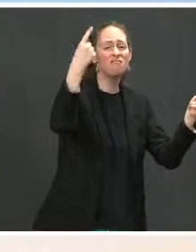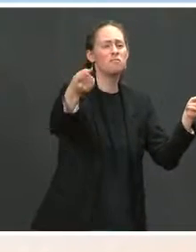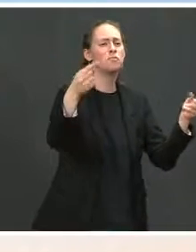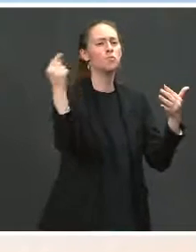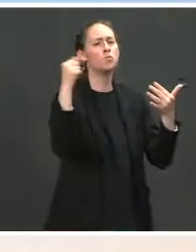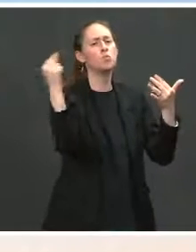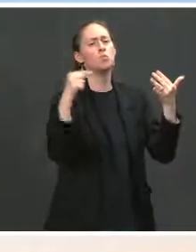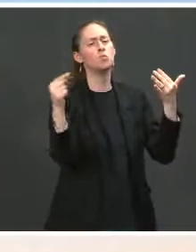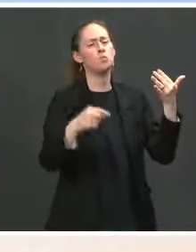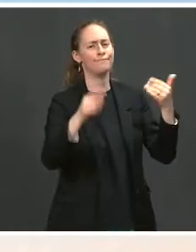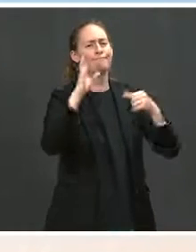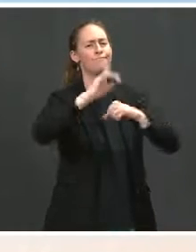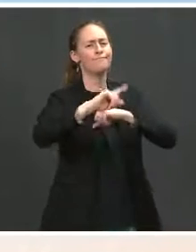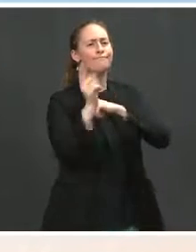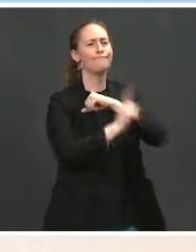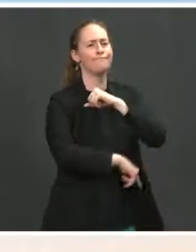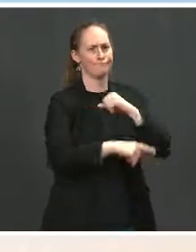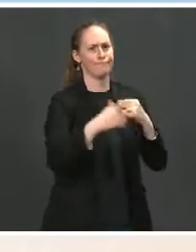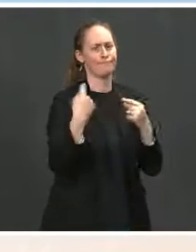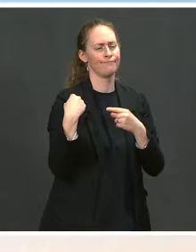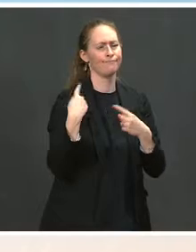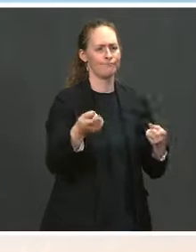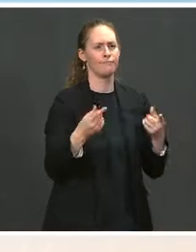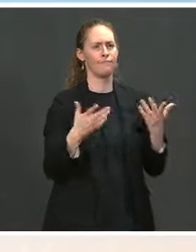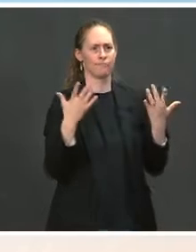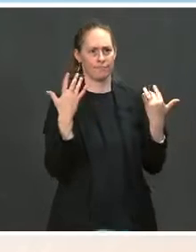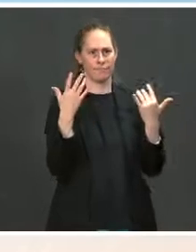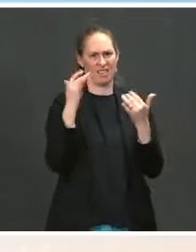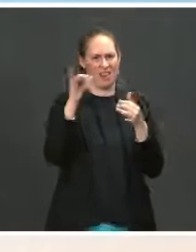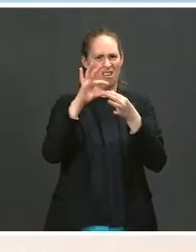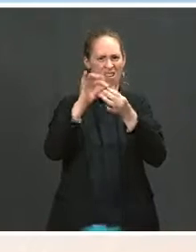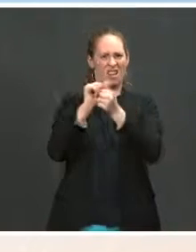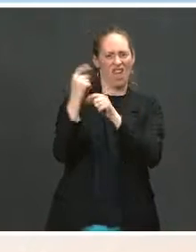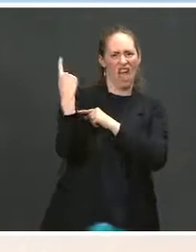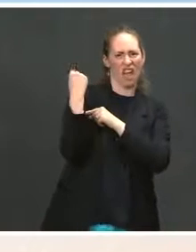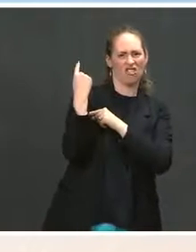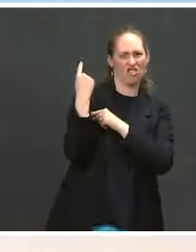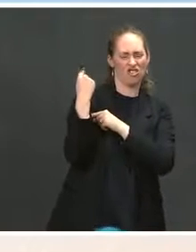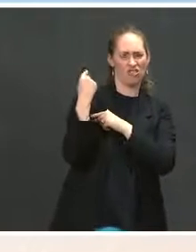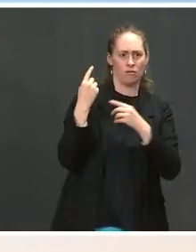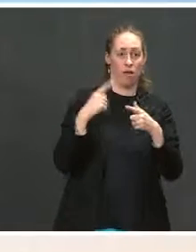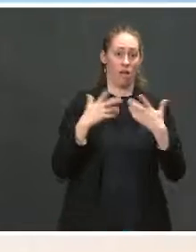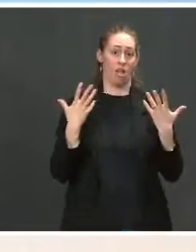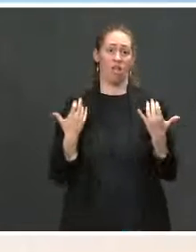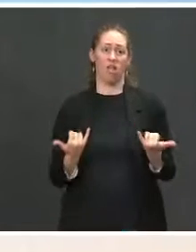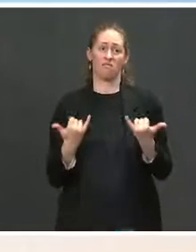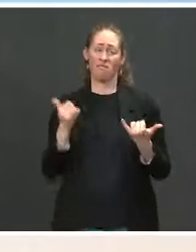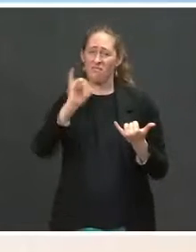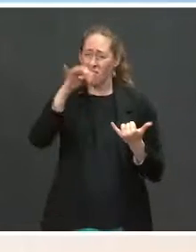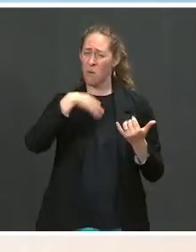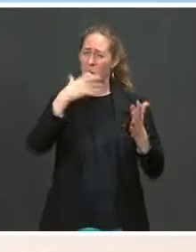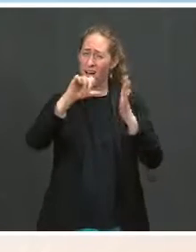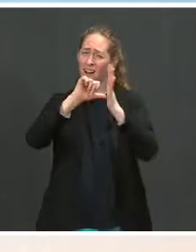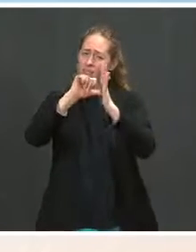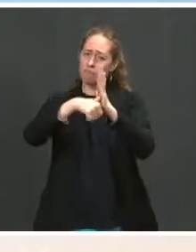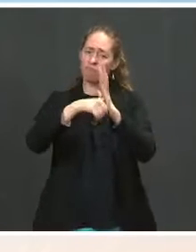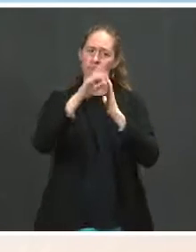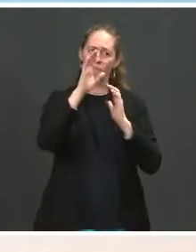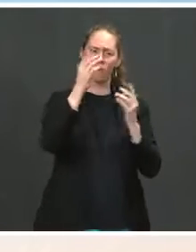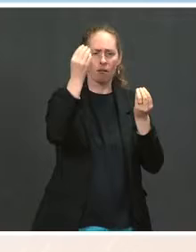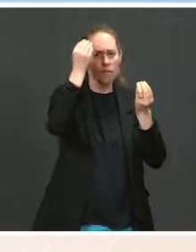past several months, back into last year, and also to emphasize that, and to also raise, I should